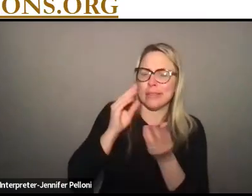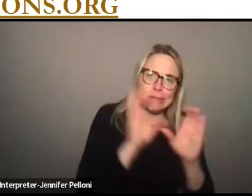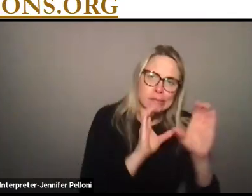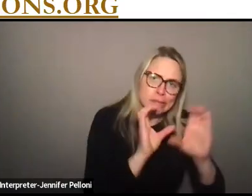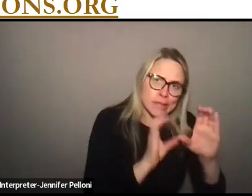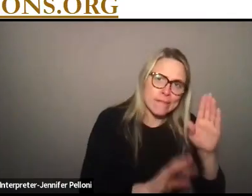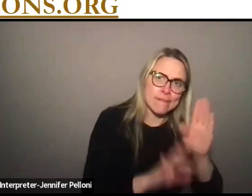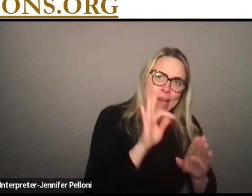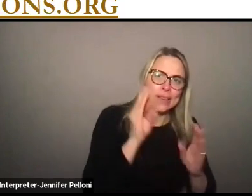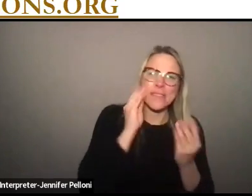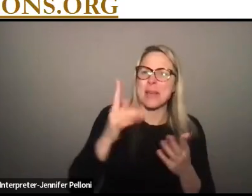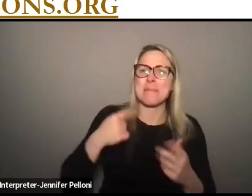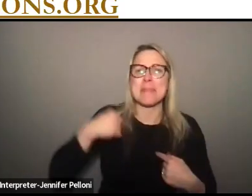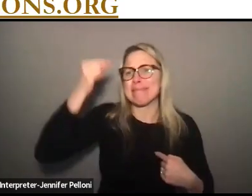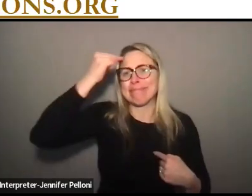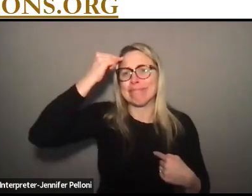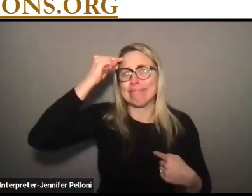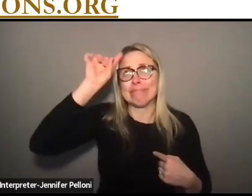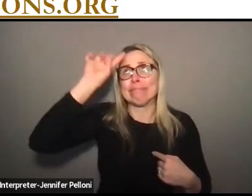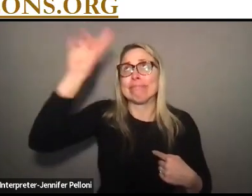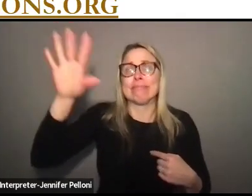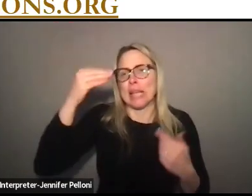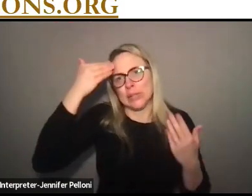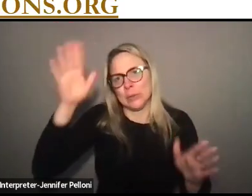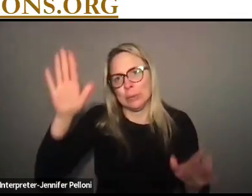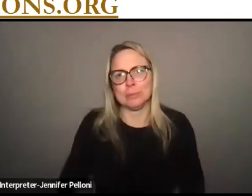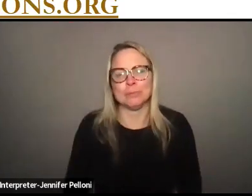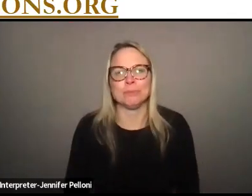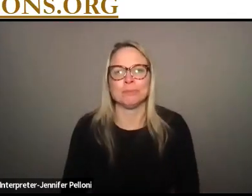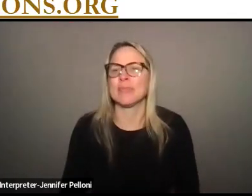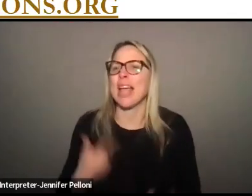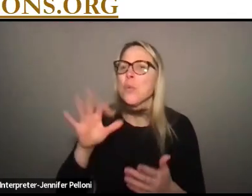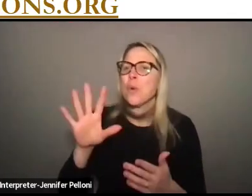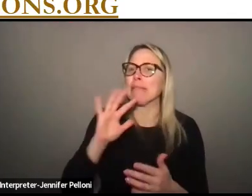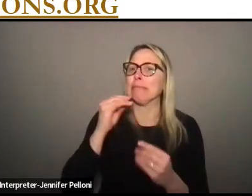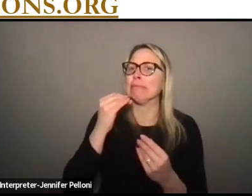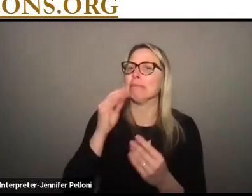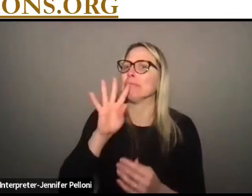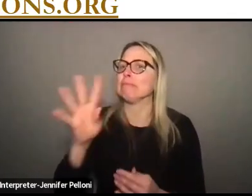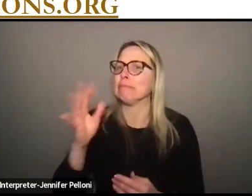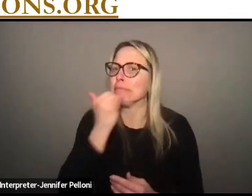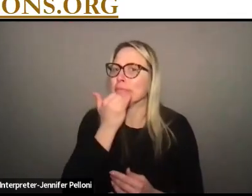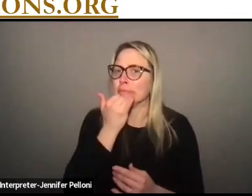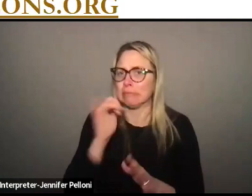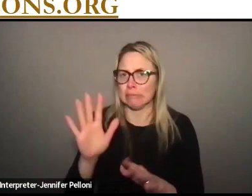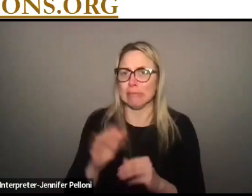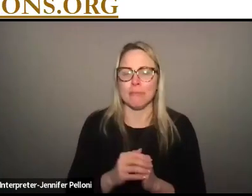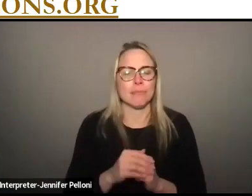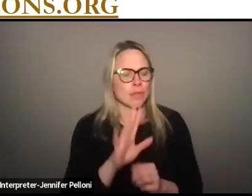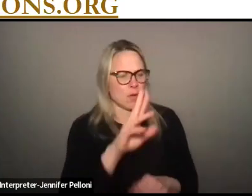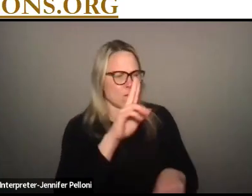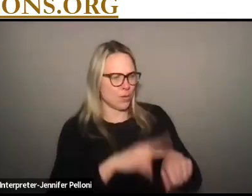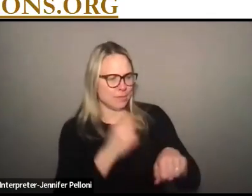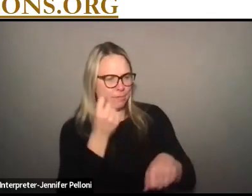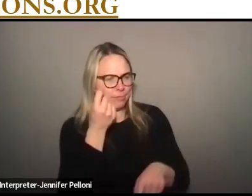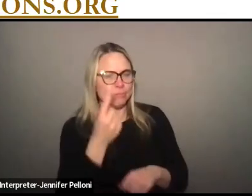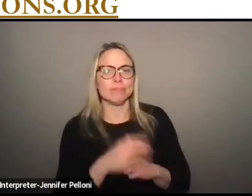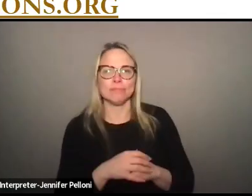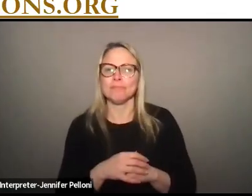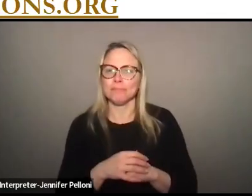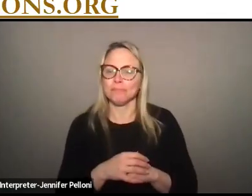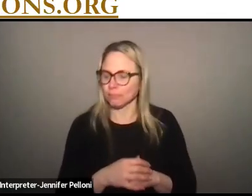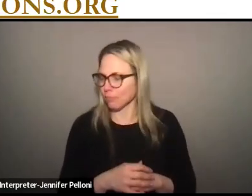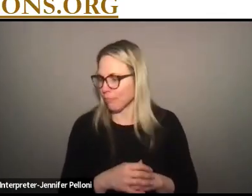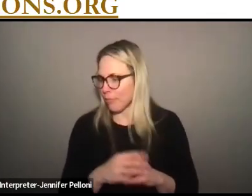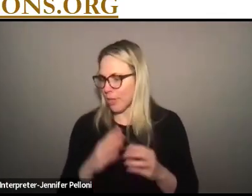information. I just don't know offhand what it was. I don't Okay, want to give you the wrong information. of course. All right.